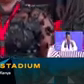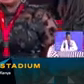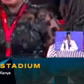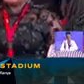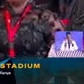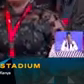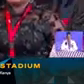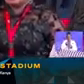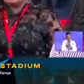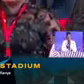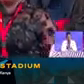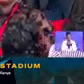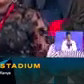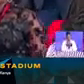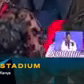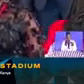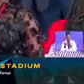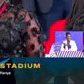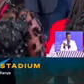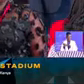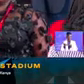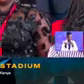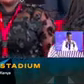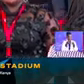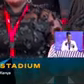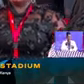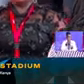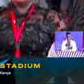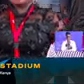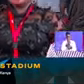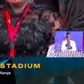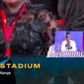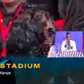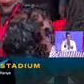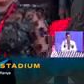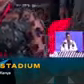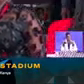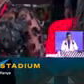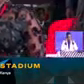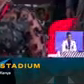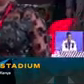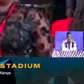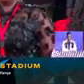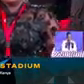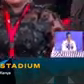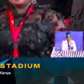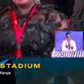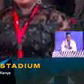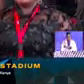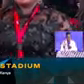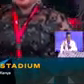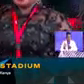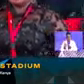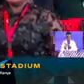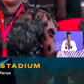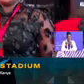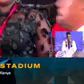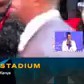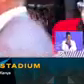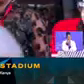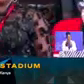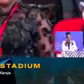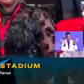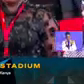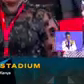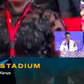your breakthroughs they are carrying your signs and wonders they are carrying your open doors